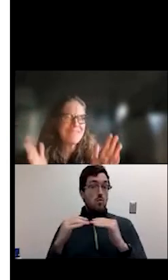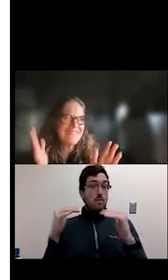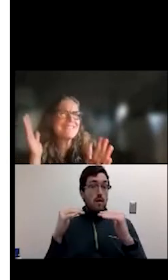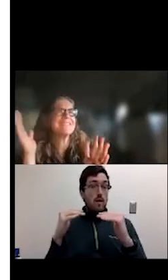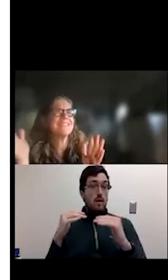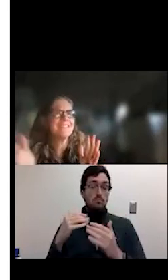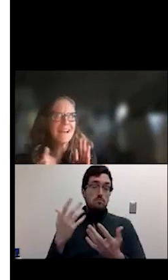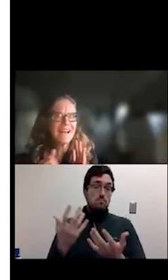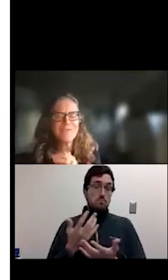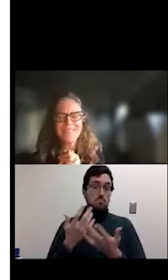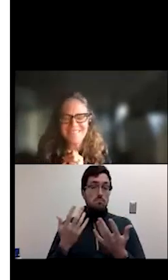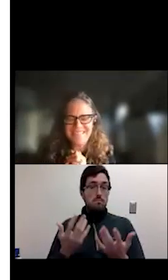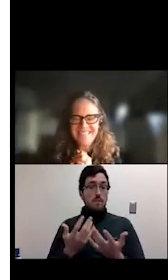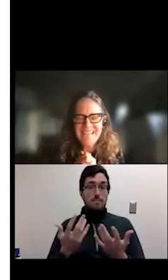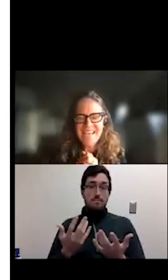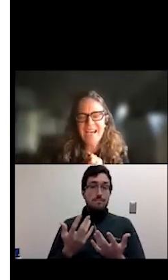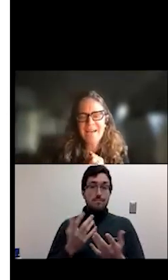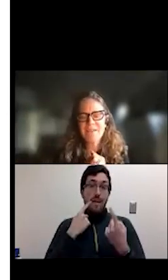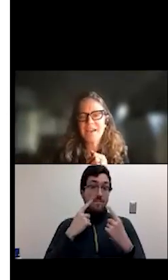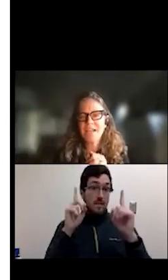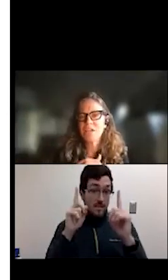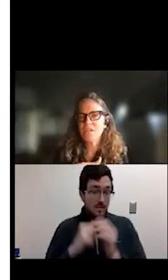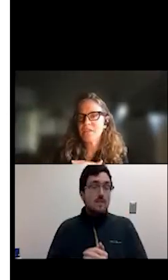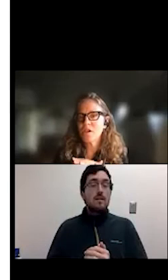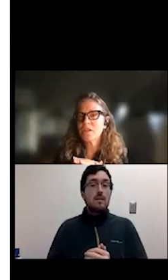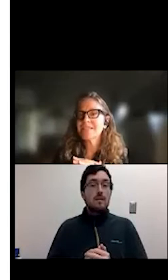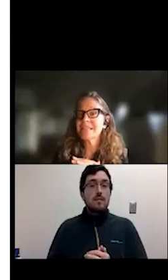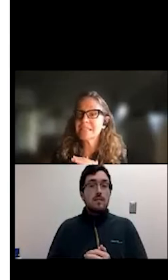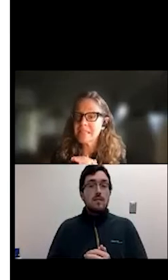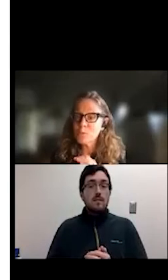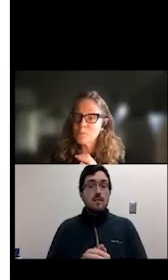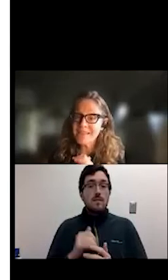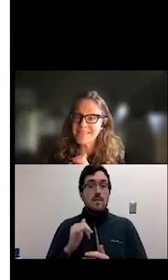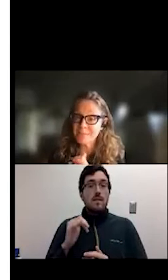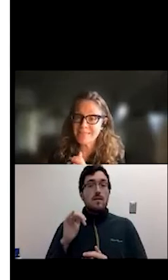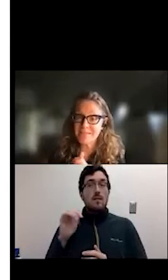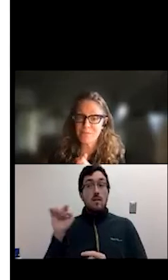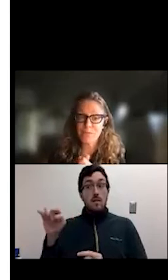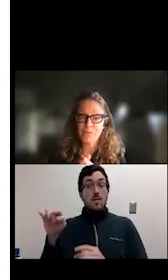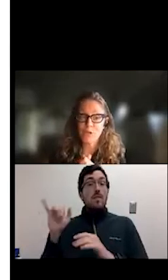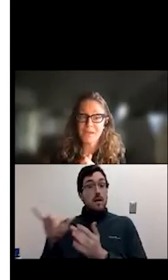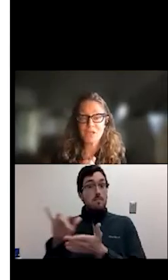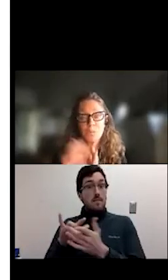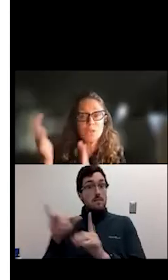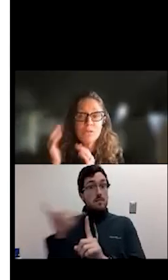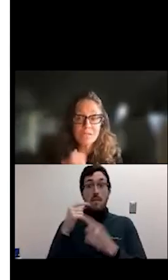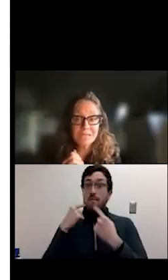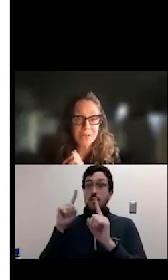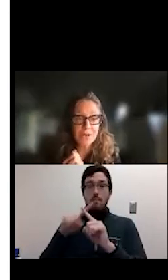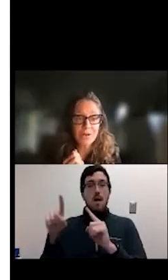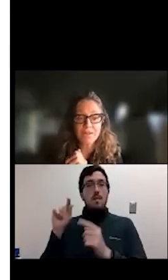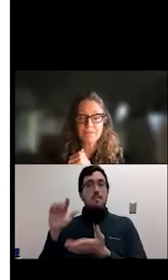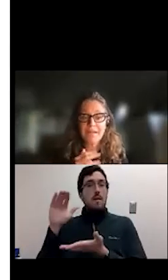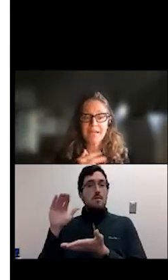may have equivalent efficacy that would be less expensive for your patient. Would